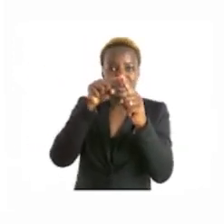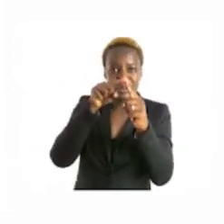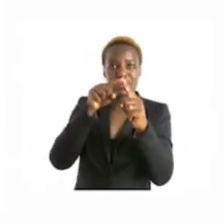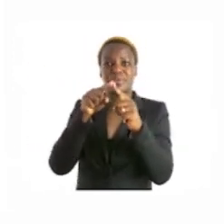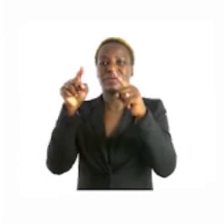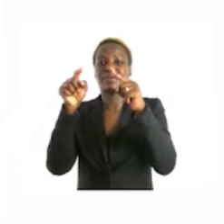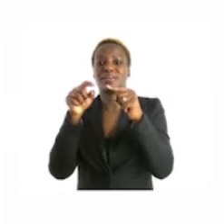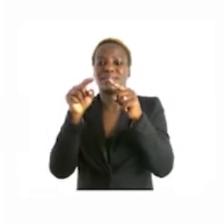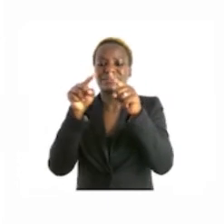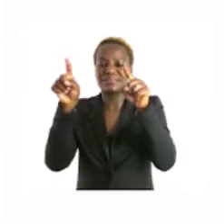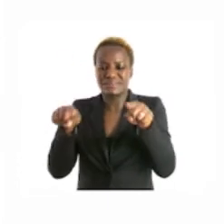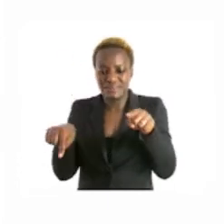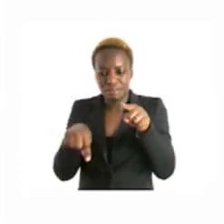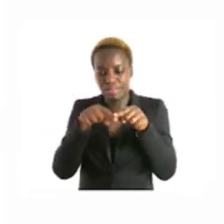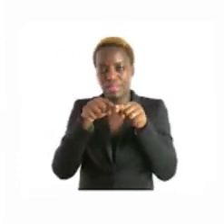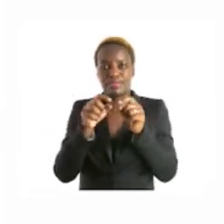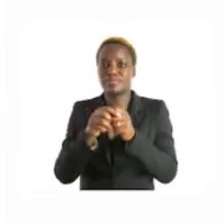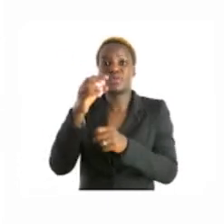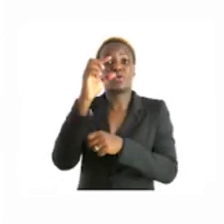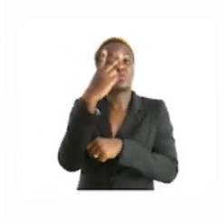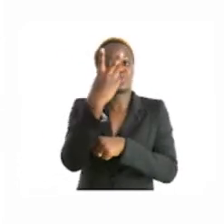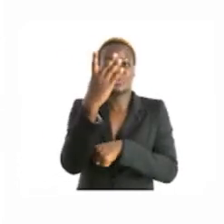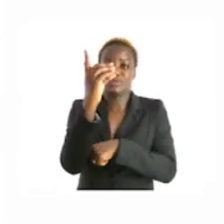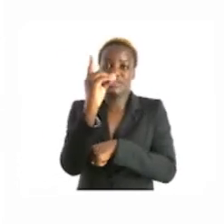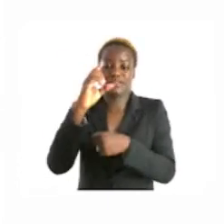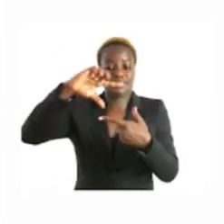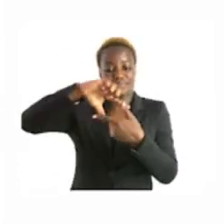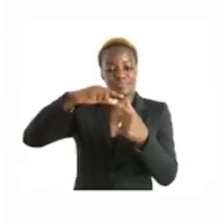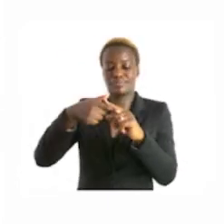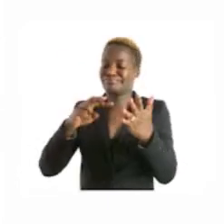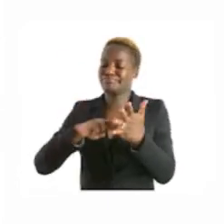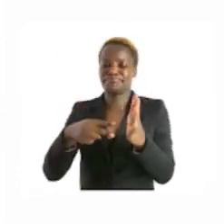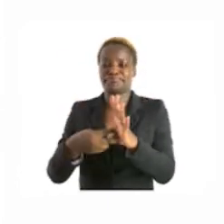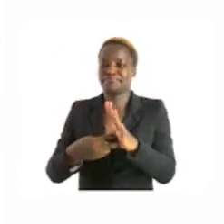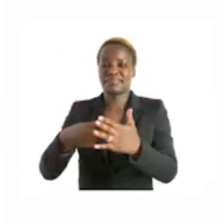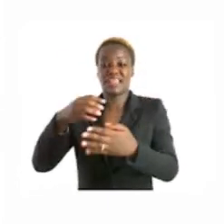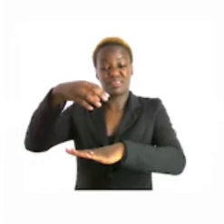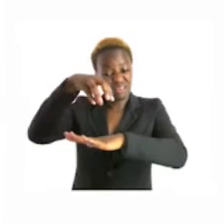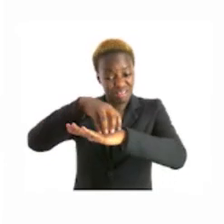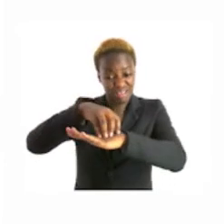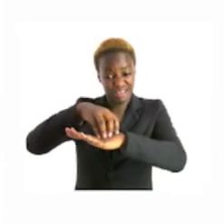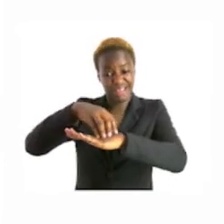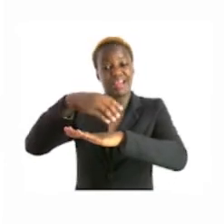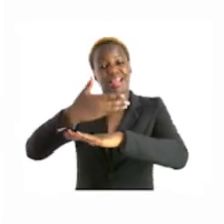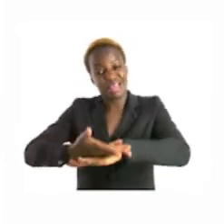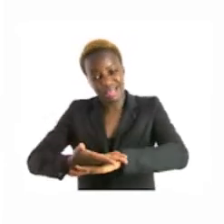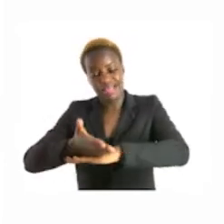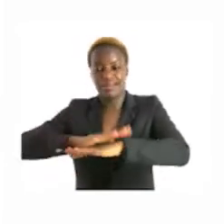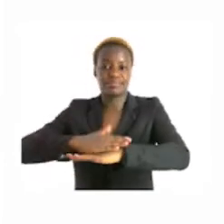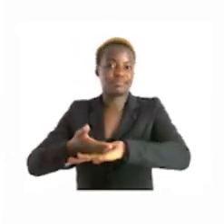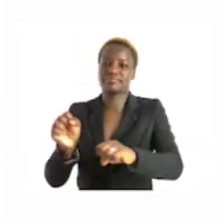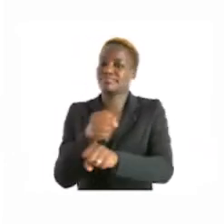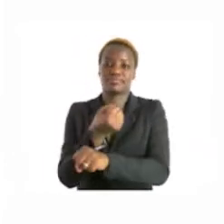those ones are 2D shapes. It simply means when you put them down, they will fall on either side. They won't be able to